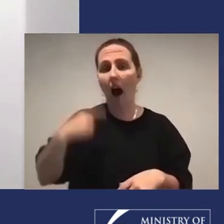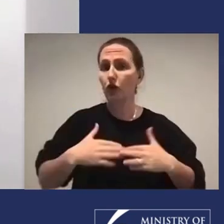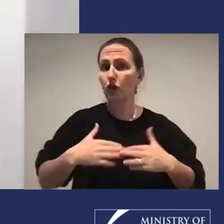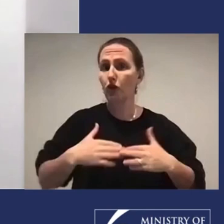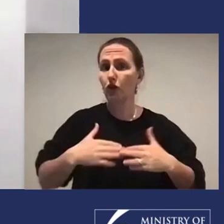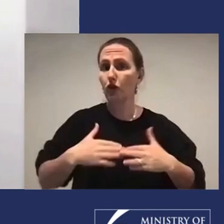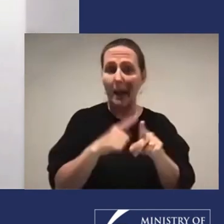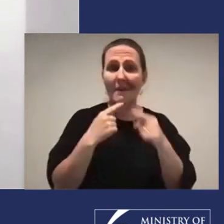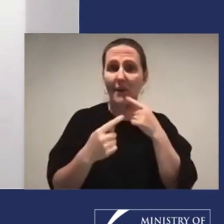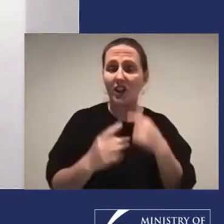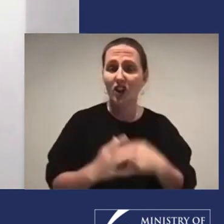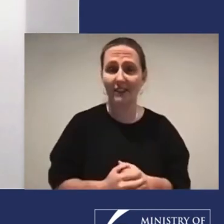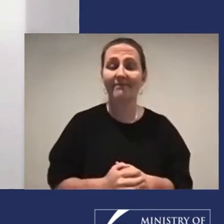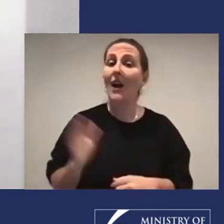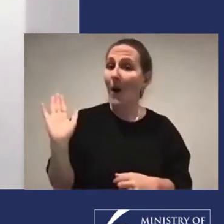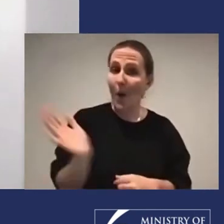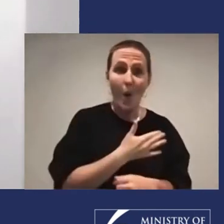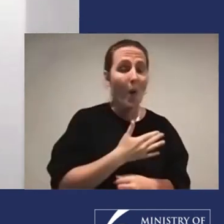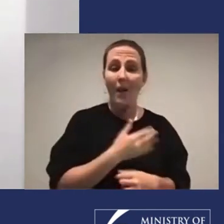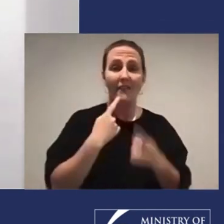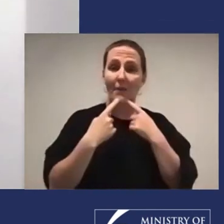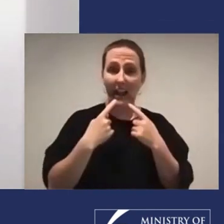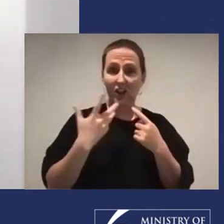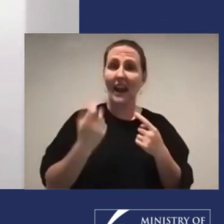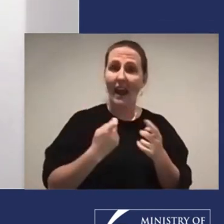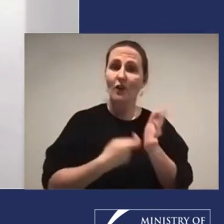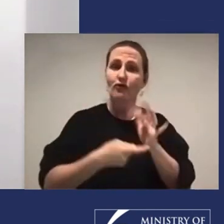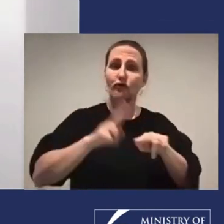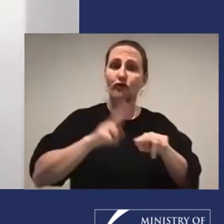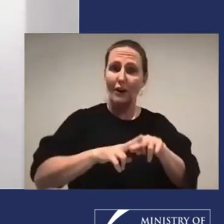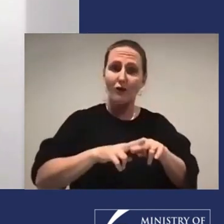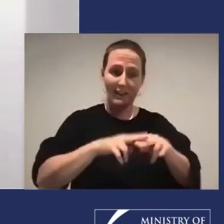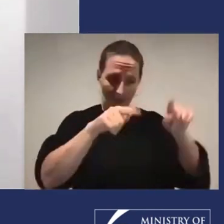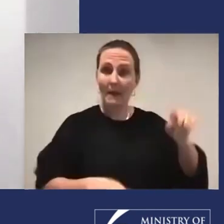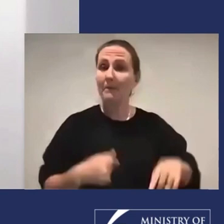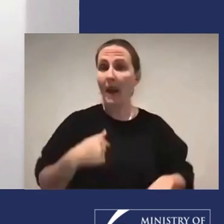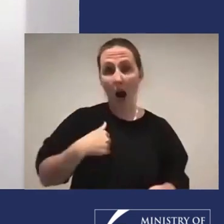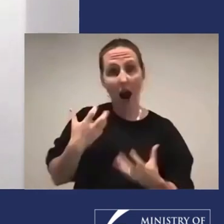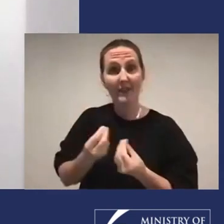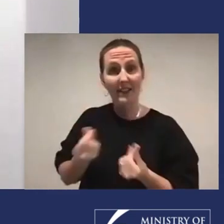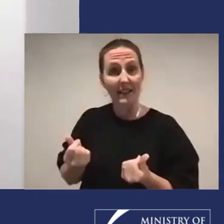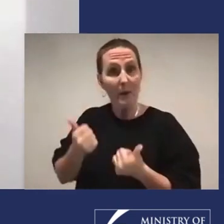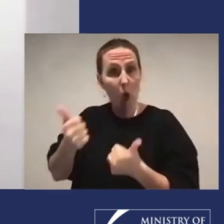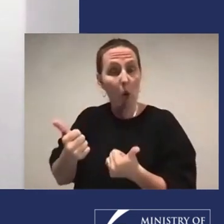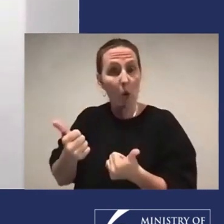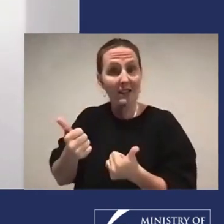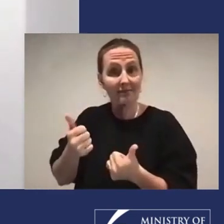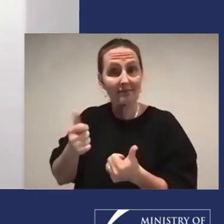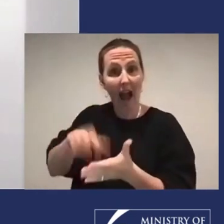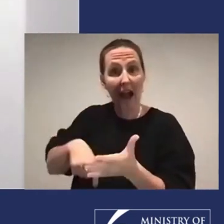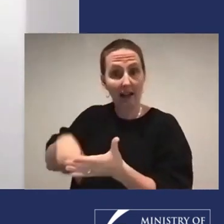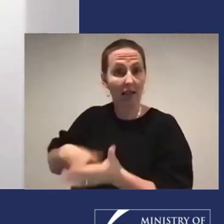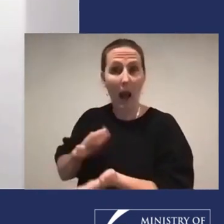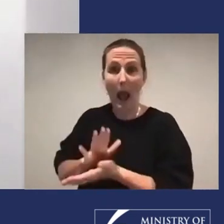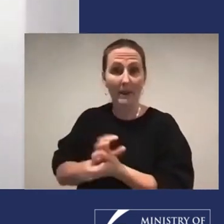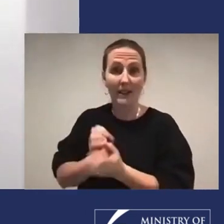is referenced. I have some great articles which I'm more than happy to send through. I